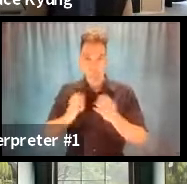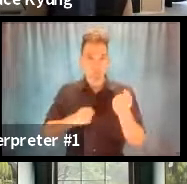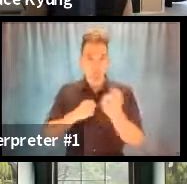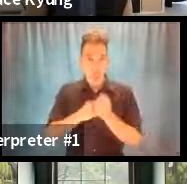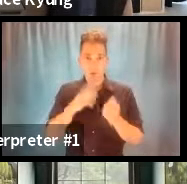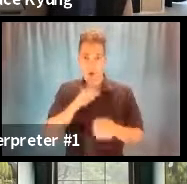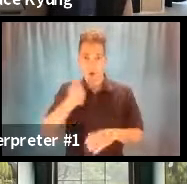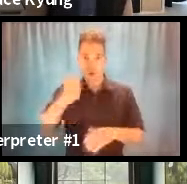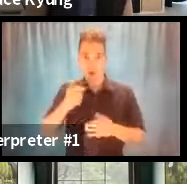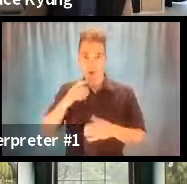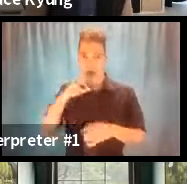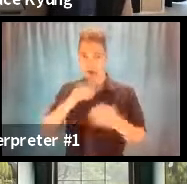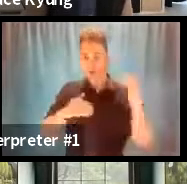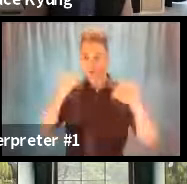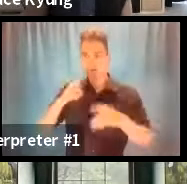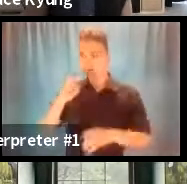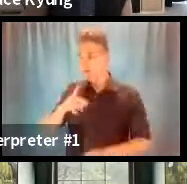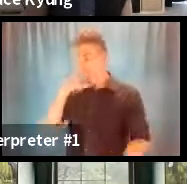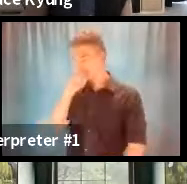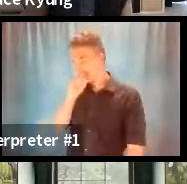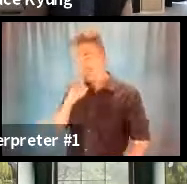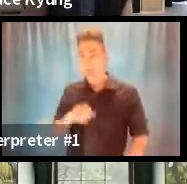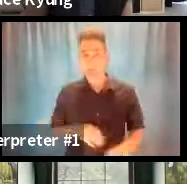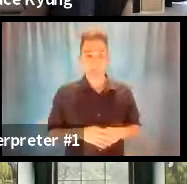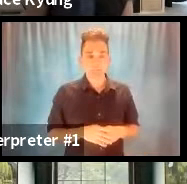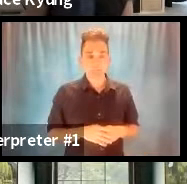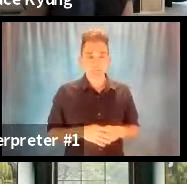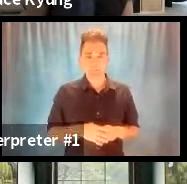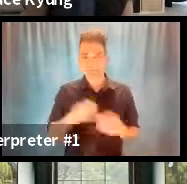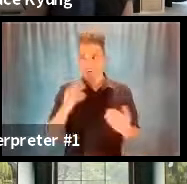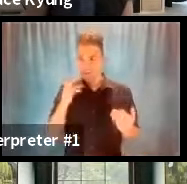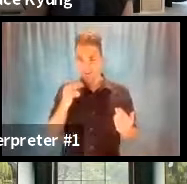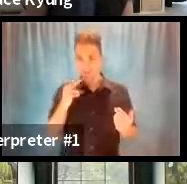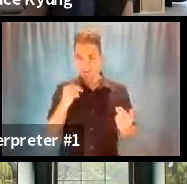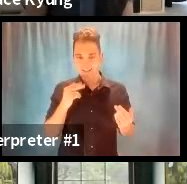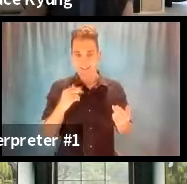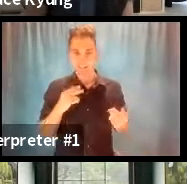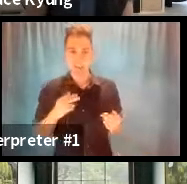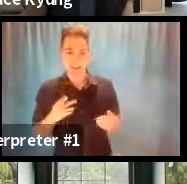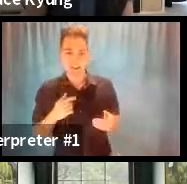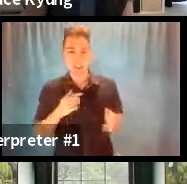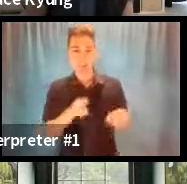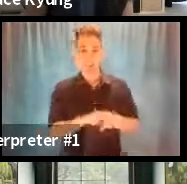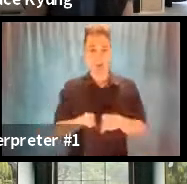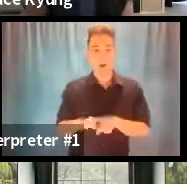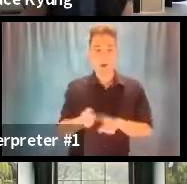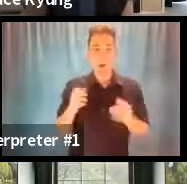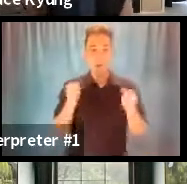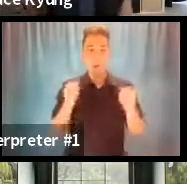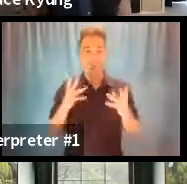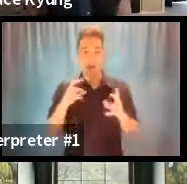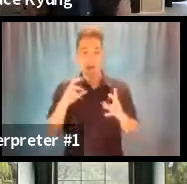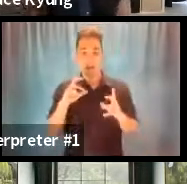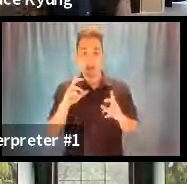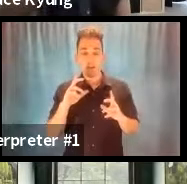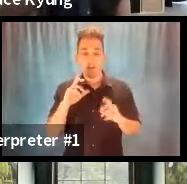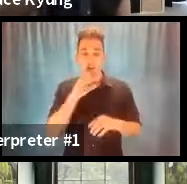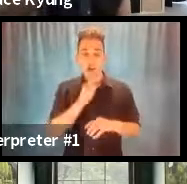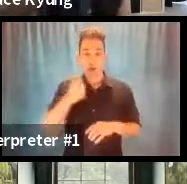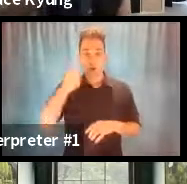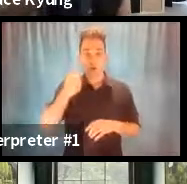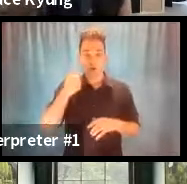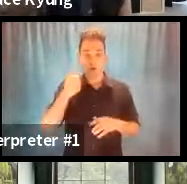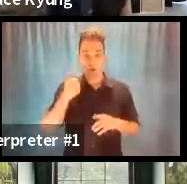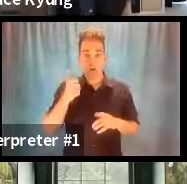pay. I get turn to speak. So while Social Security does keep many older St. Louis incomes just above federal